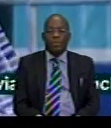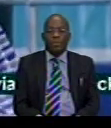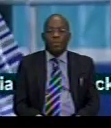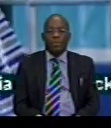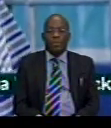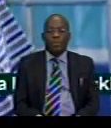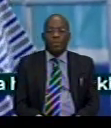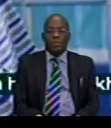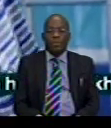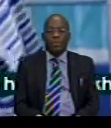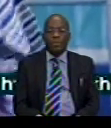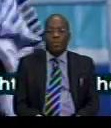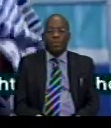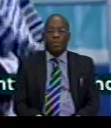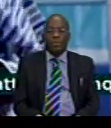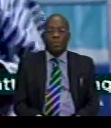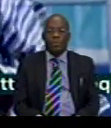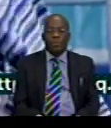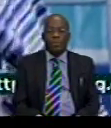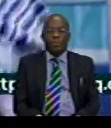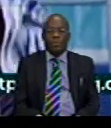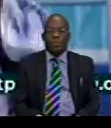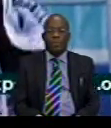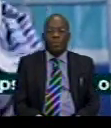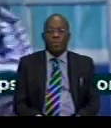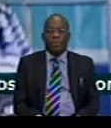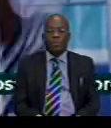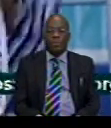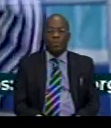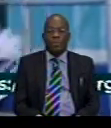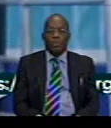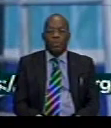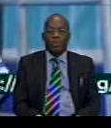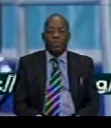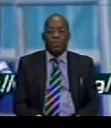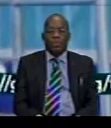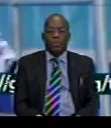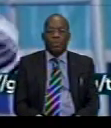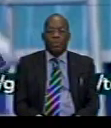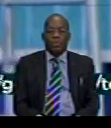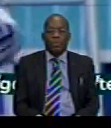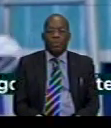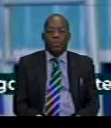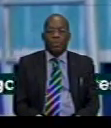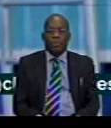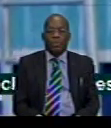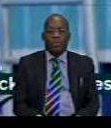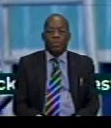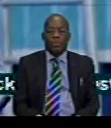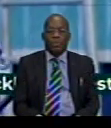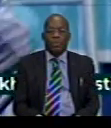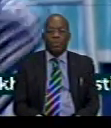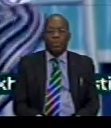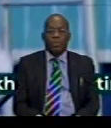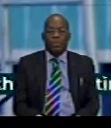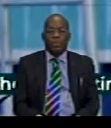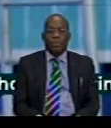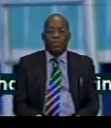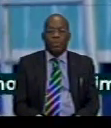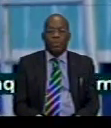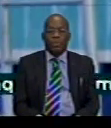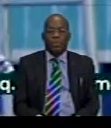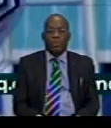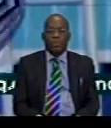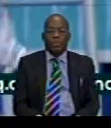okografi, mi gbova. Me mlenye ndo kuchun me le santi, me le kudre bena. Oye onglon konye kwa dare vedure goma.